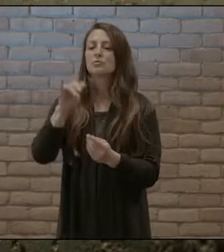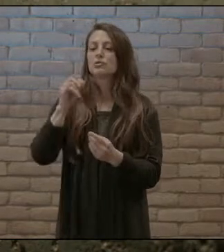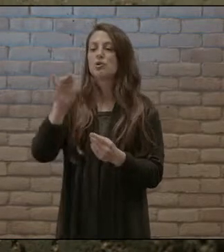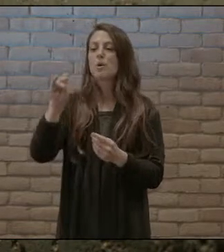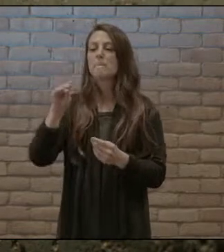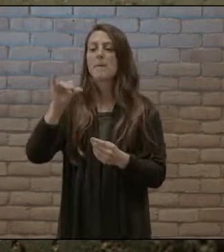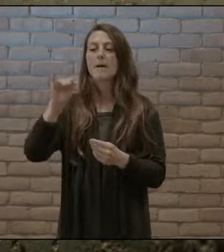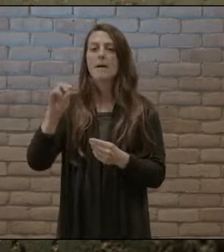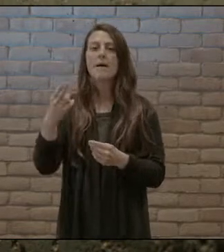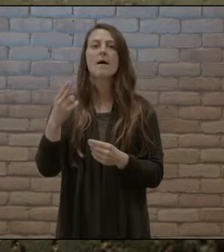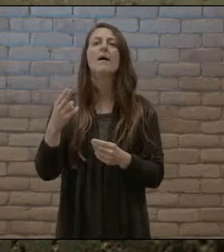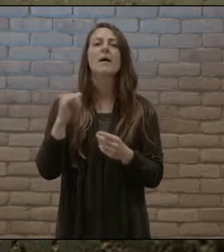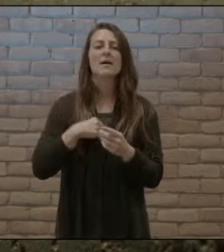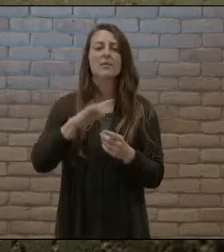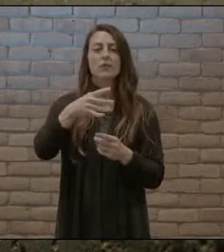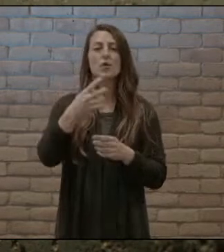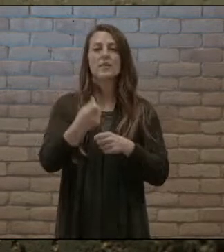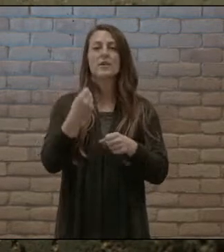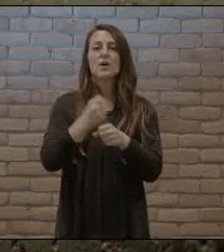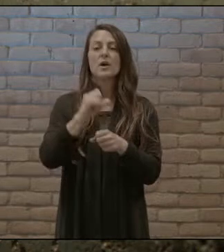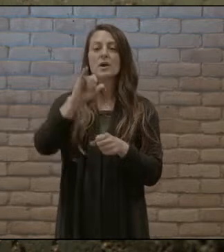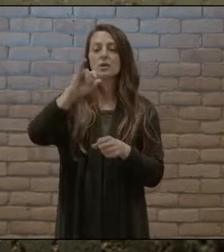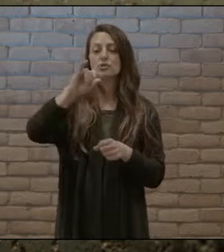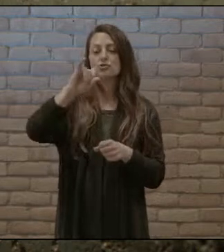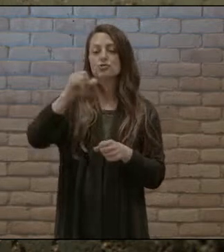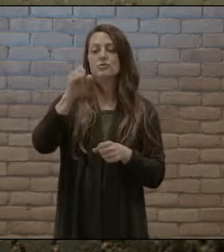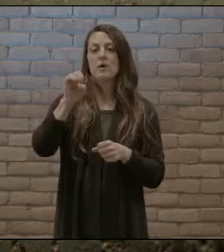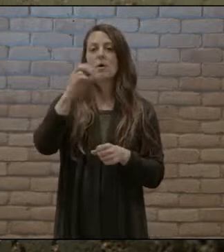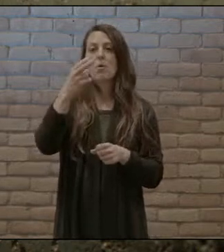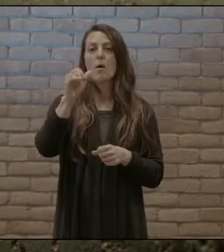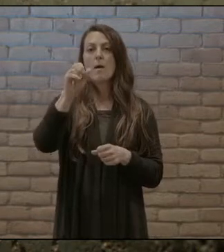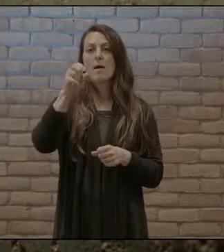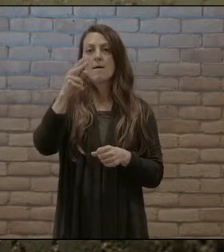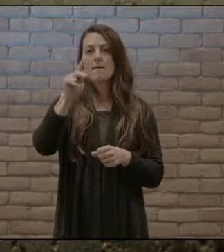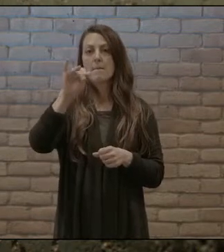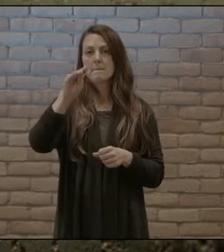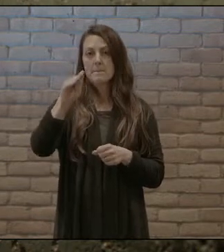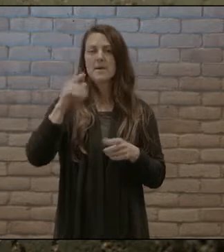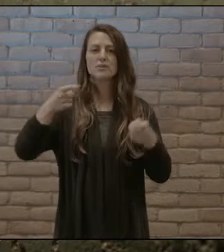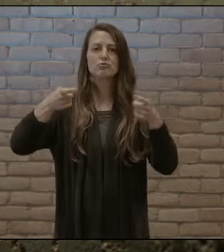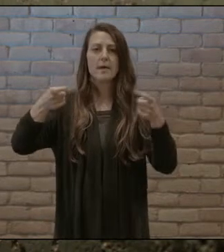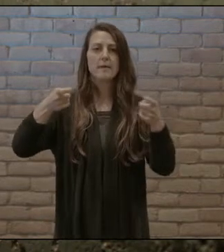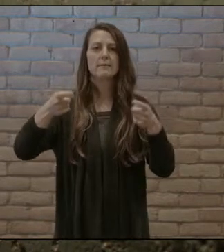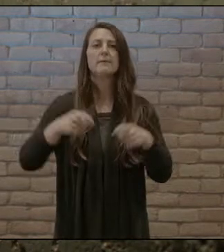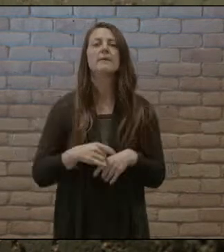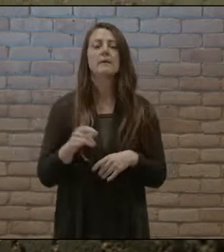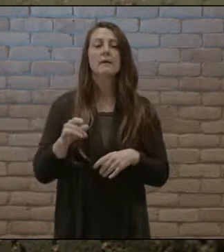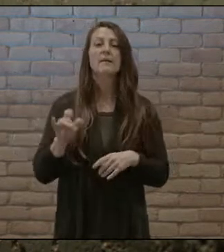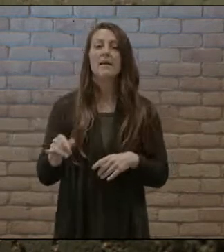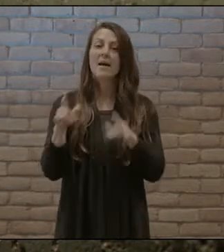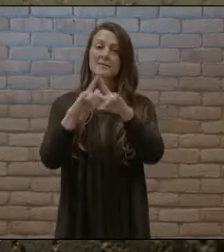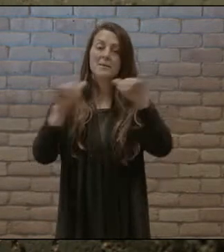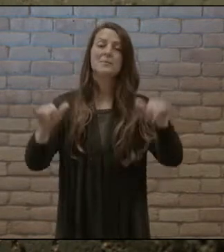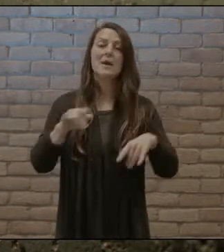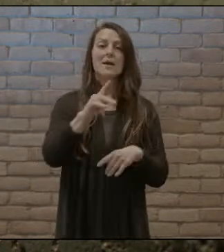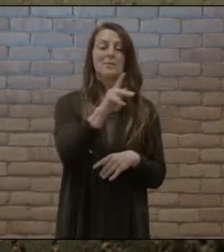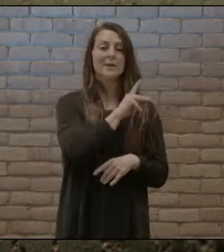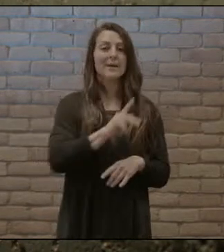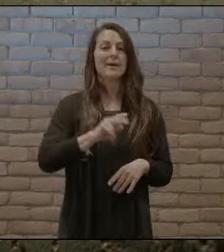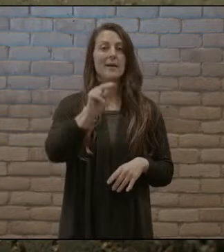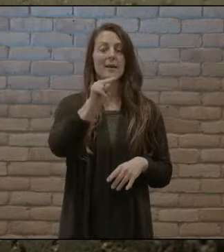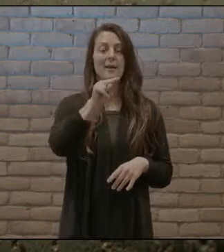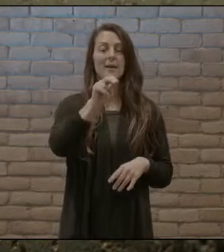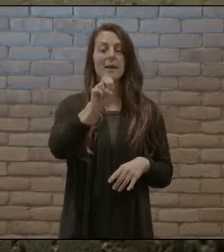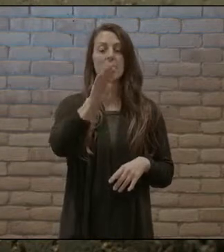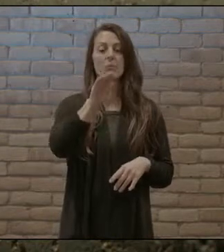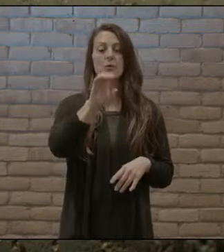Jehoiakim's reign over Judah. This was the year when King Nebuchadnezzar of Babylon began his reign. Jeremiah the prophet said